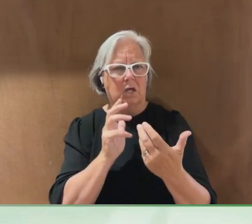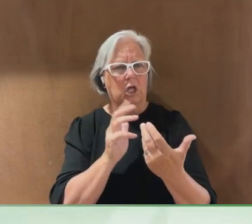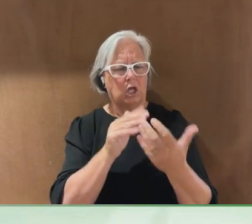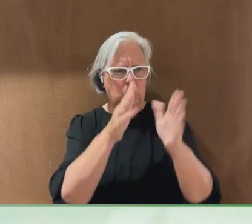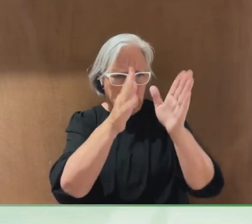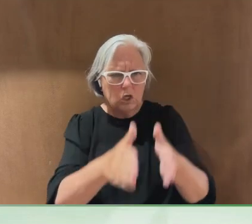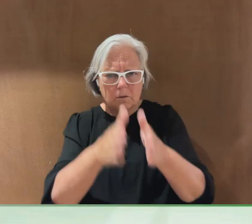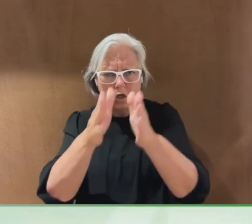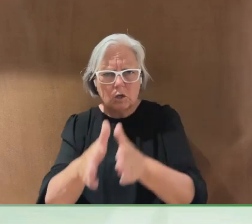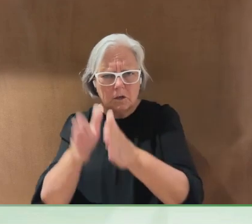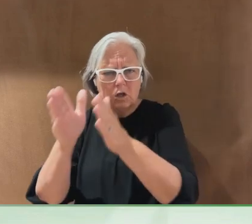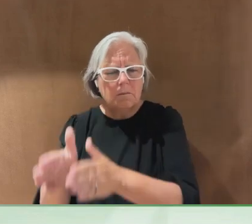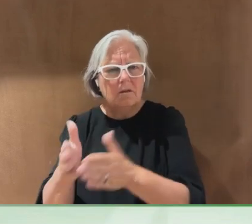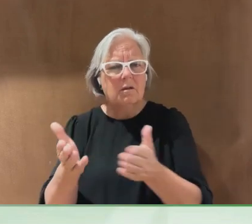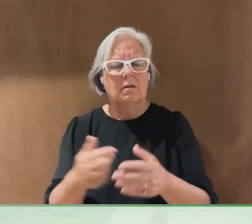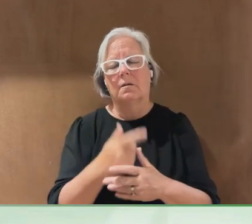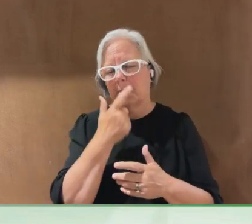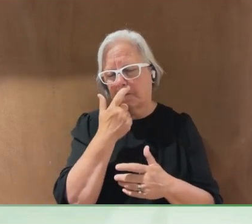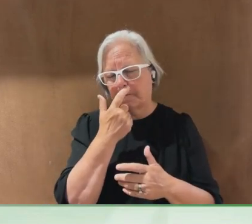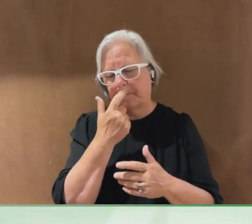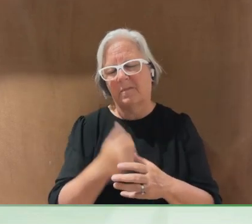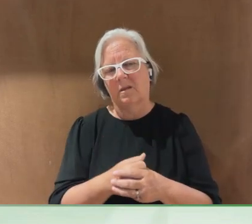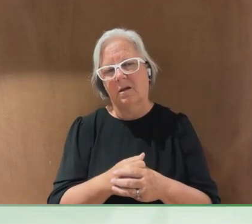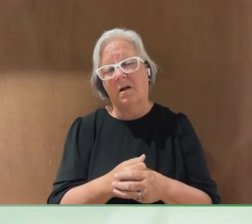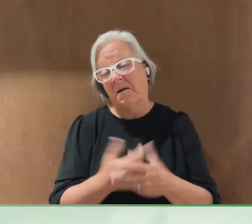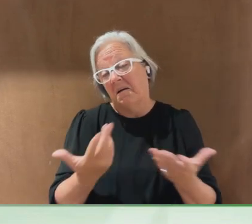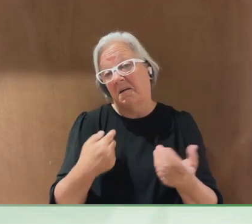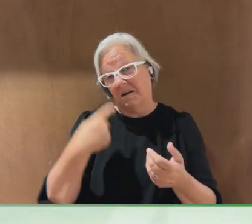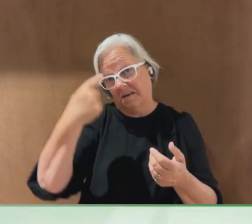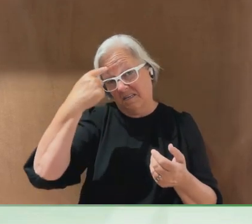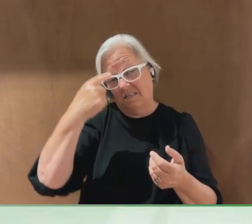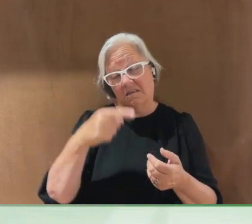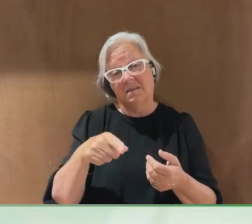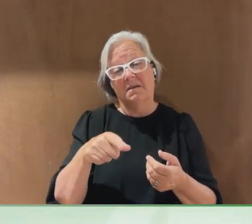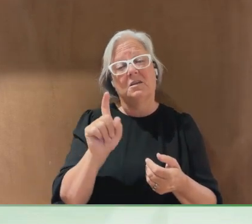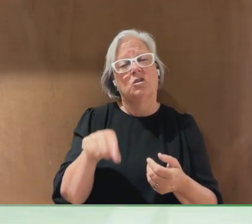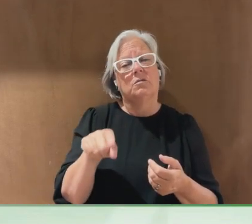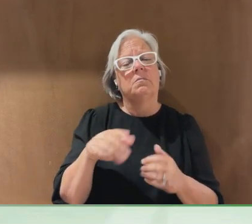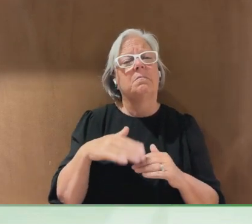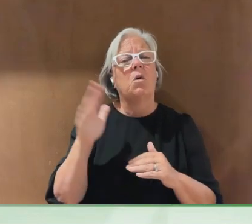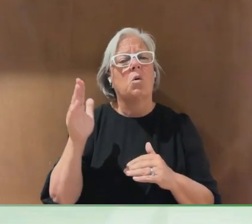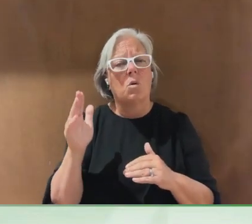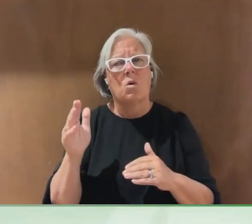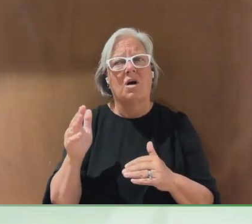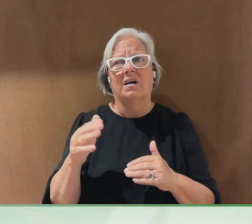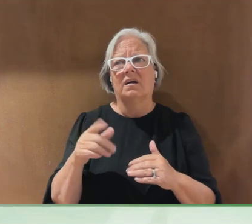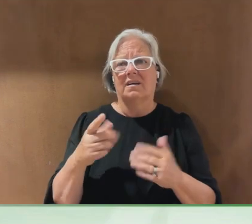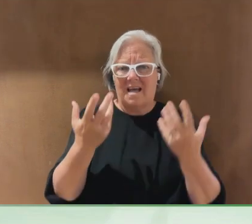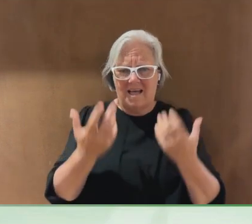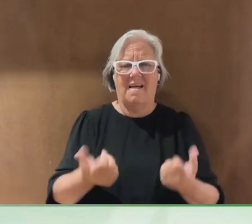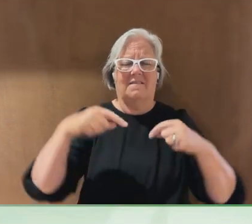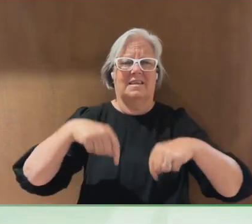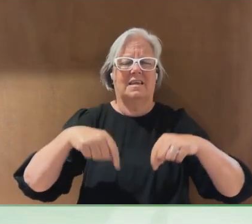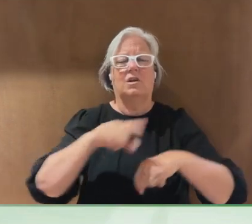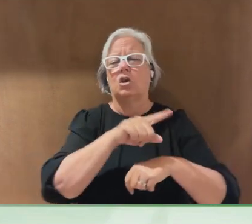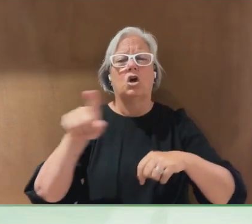people who like a chatbot. So from that perspective, I think it should be more coexistent and not changing in a world where